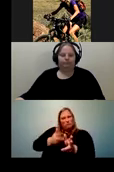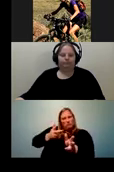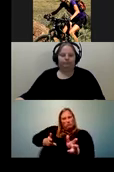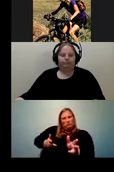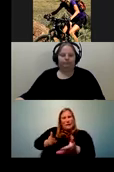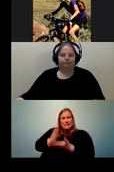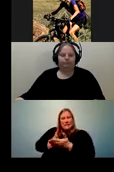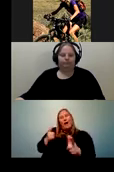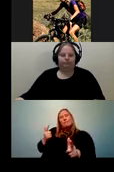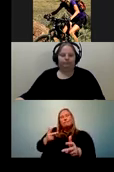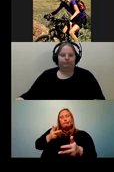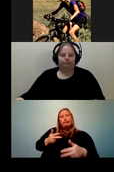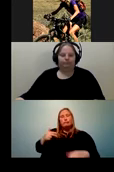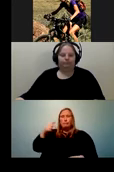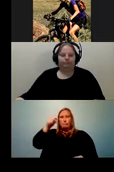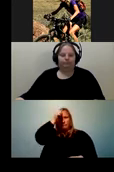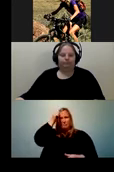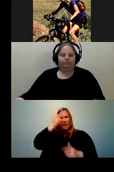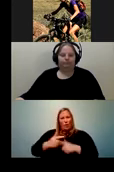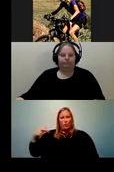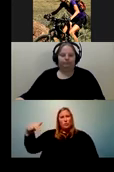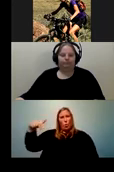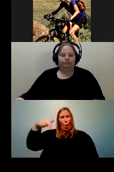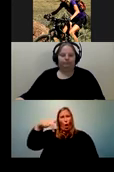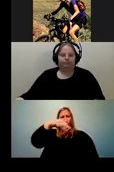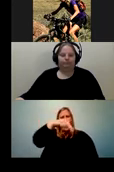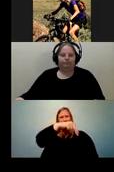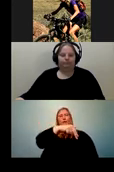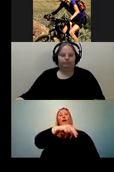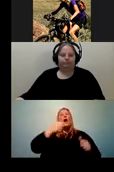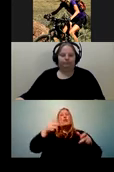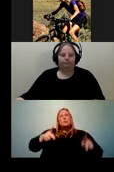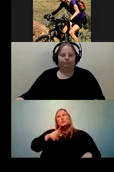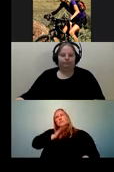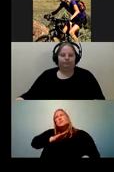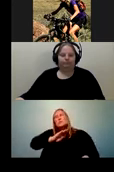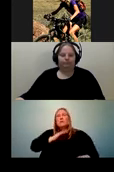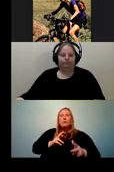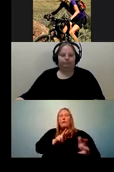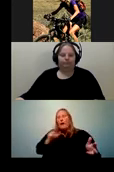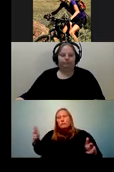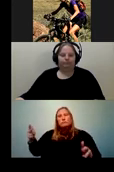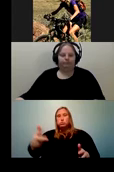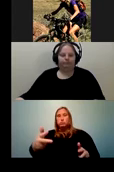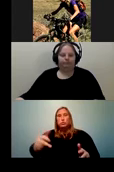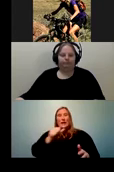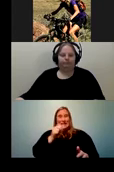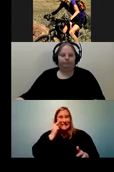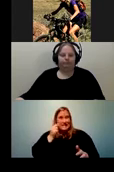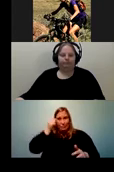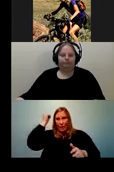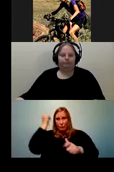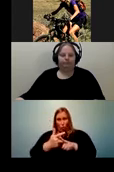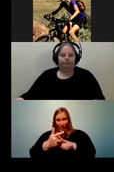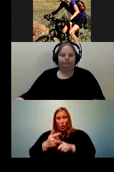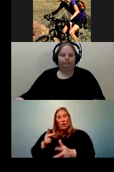got frustrated waiting at the cross, so they zoomed up and they hit my brother, and he broke the windshield going over the car, and